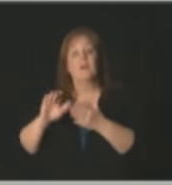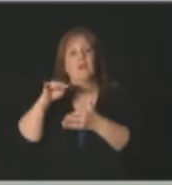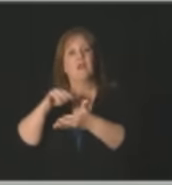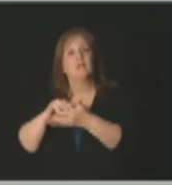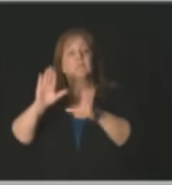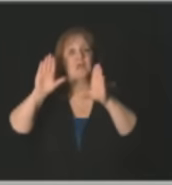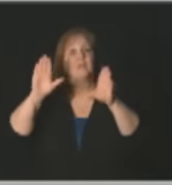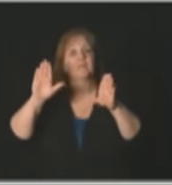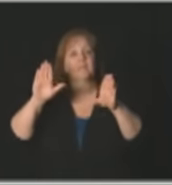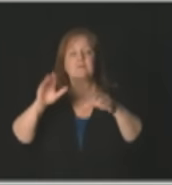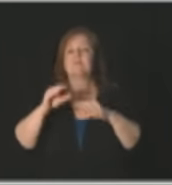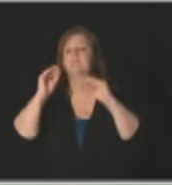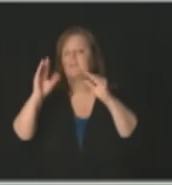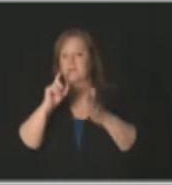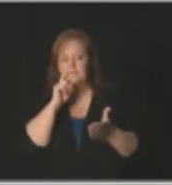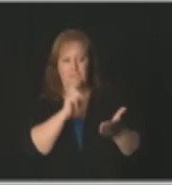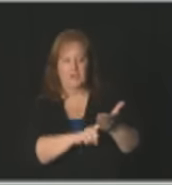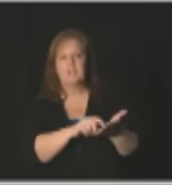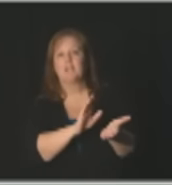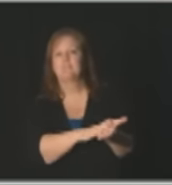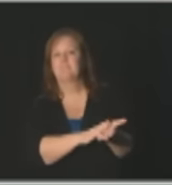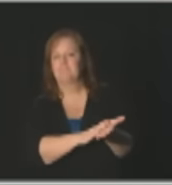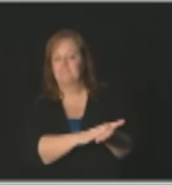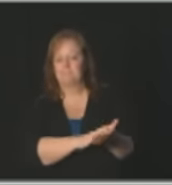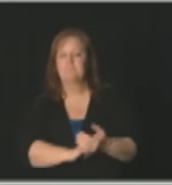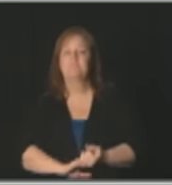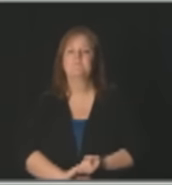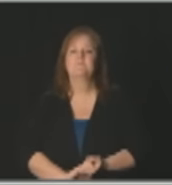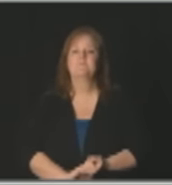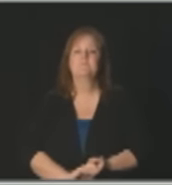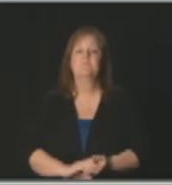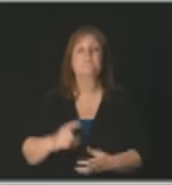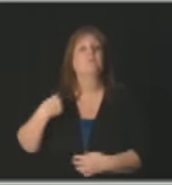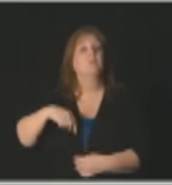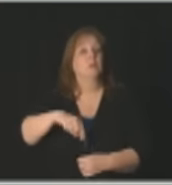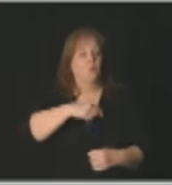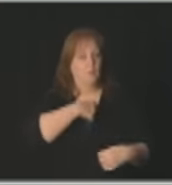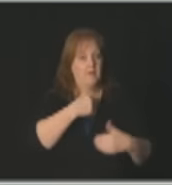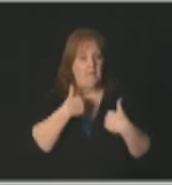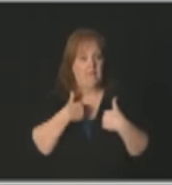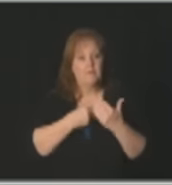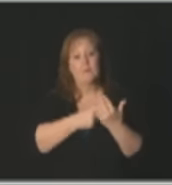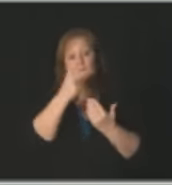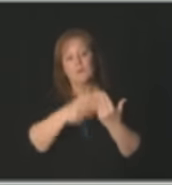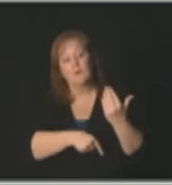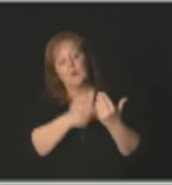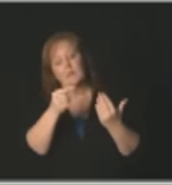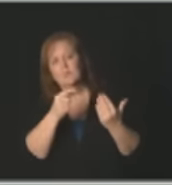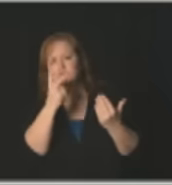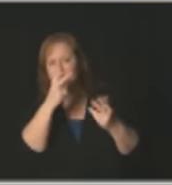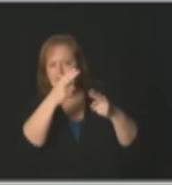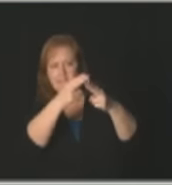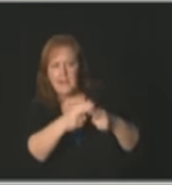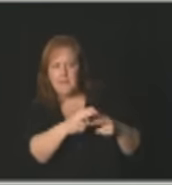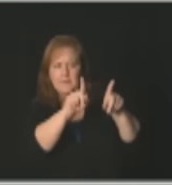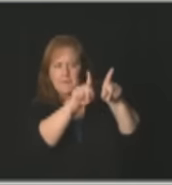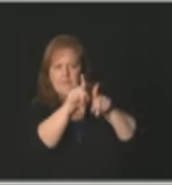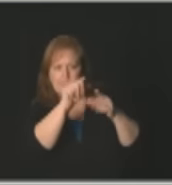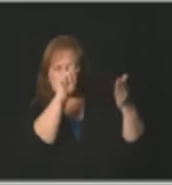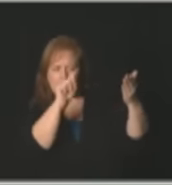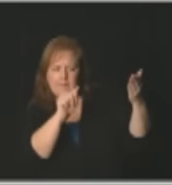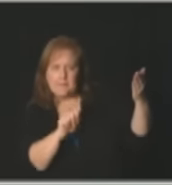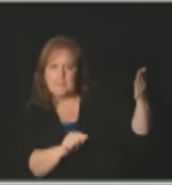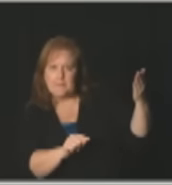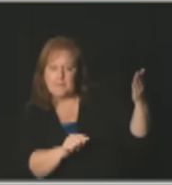consistently been recognized by the faculty. We have designated in our program those candidates who have received